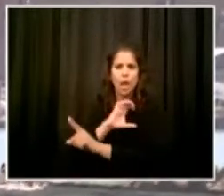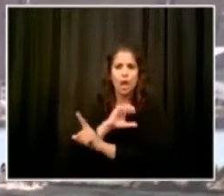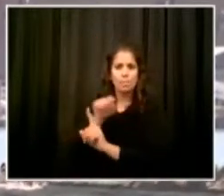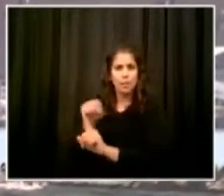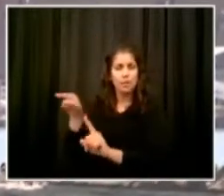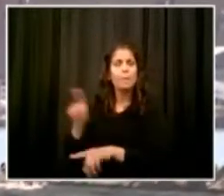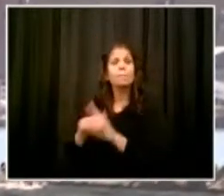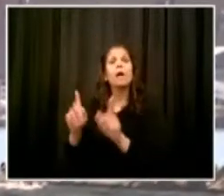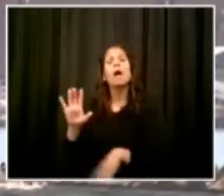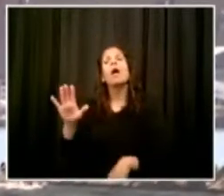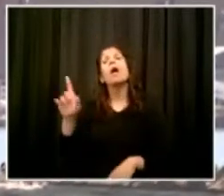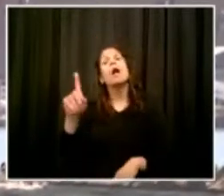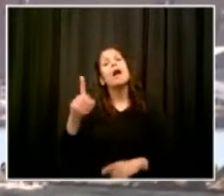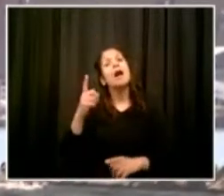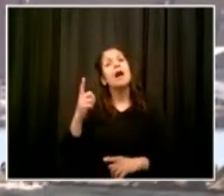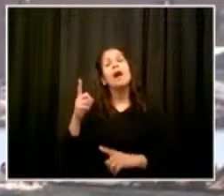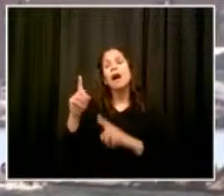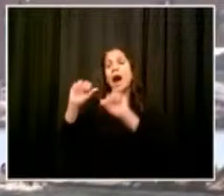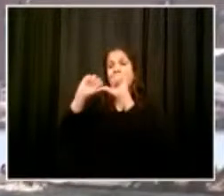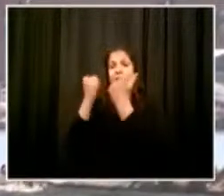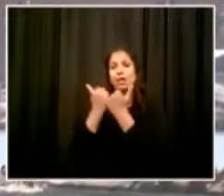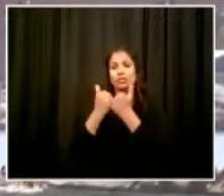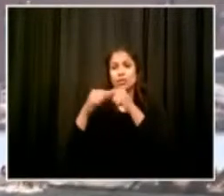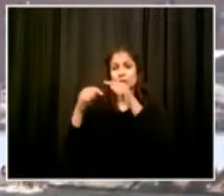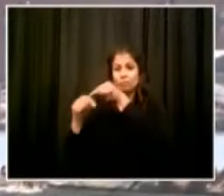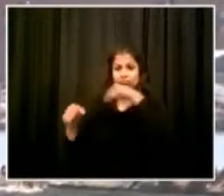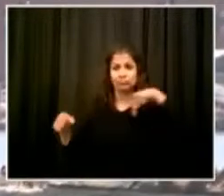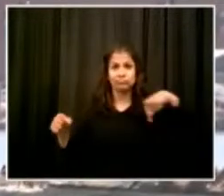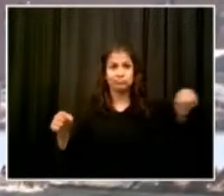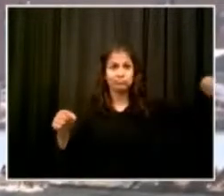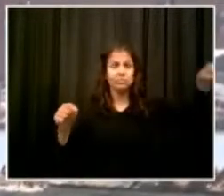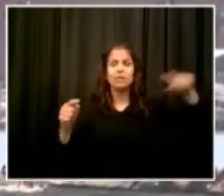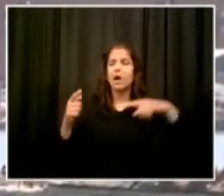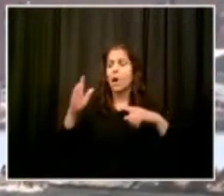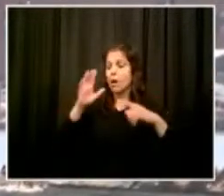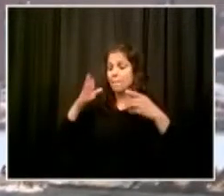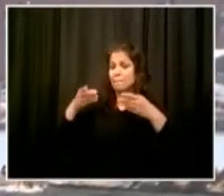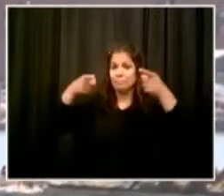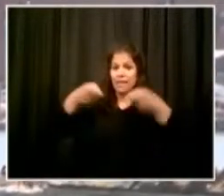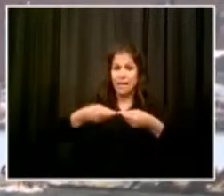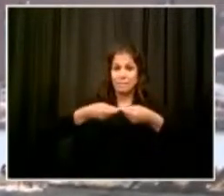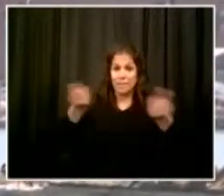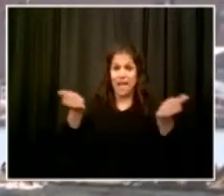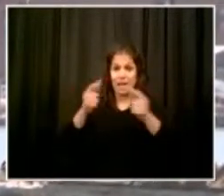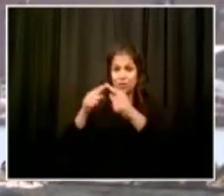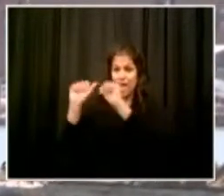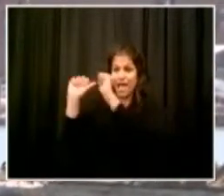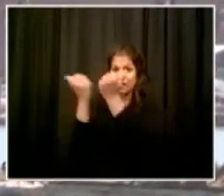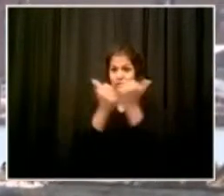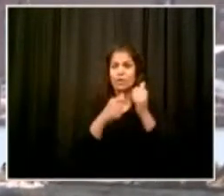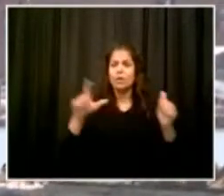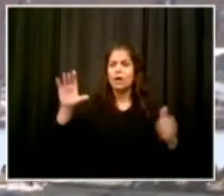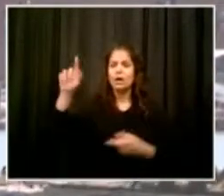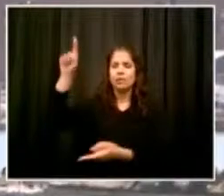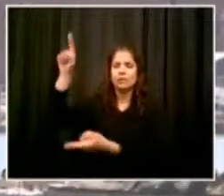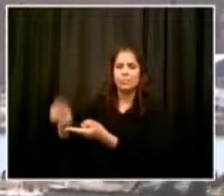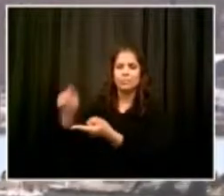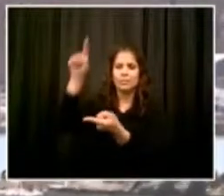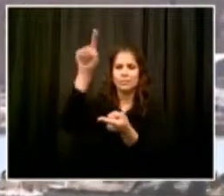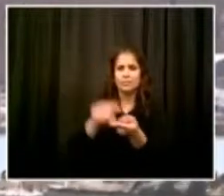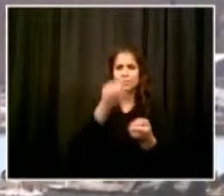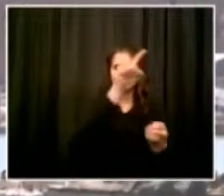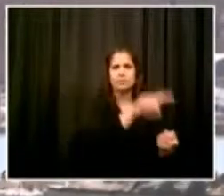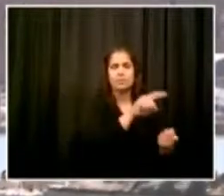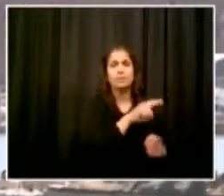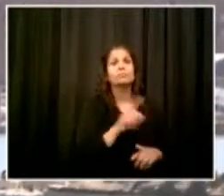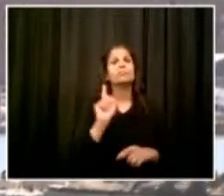place he would want to see money go if it came out of his budget, it would be for youth programs. He said that publicly, and that shows the caliber of the man,